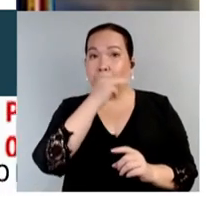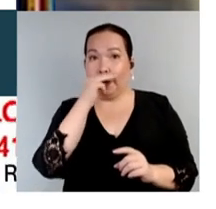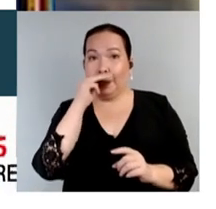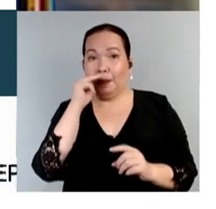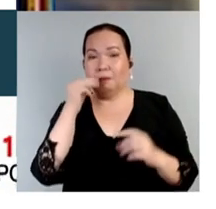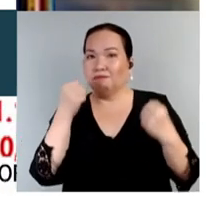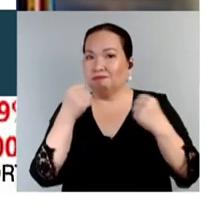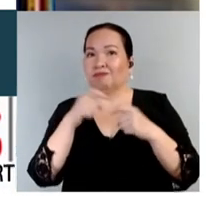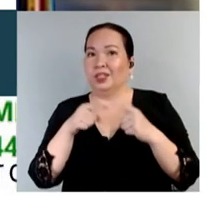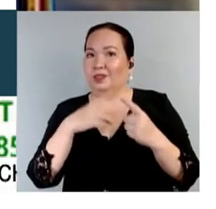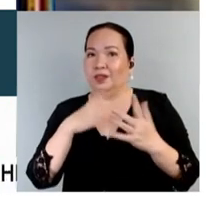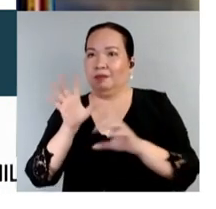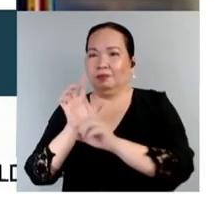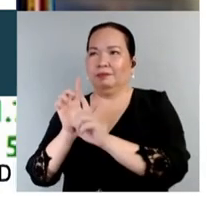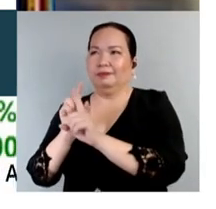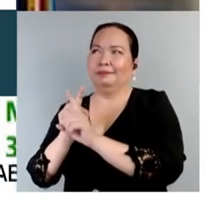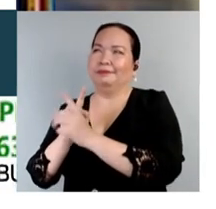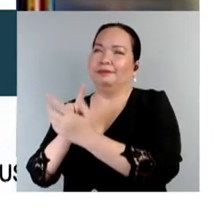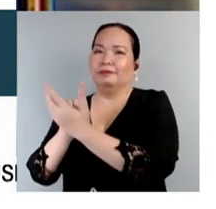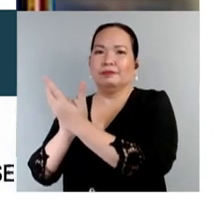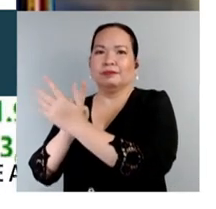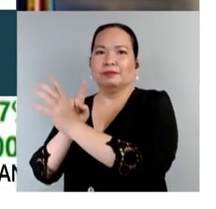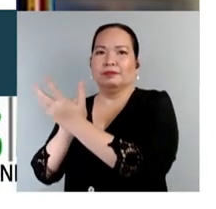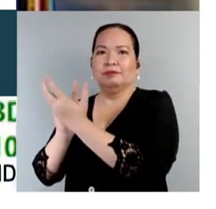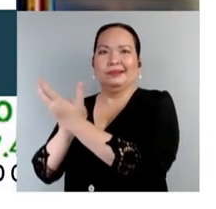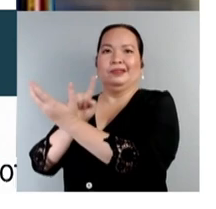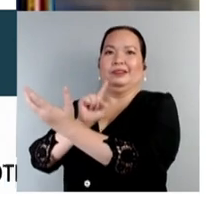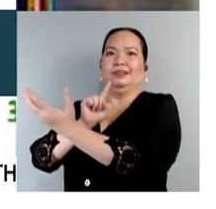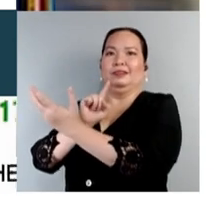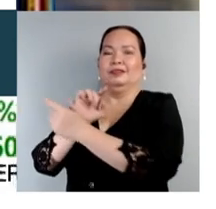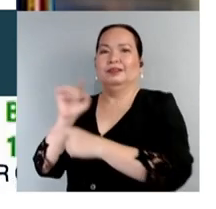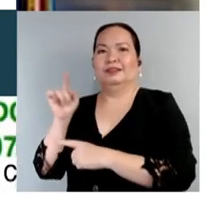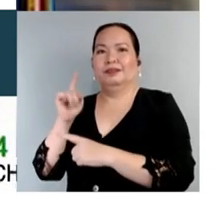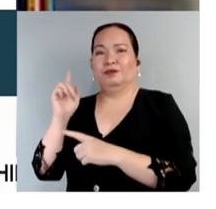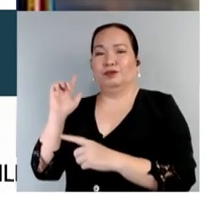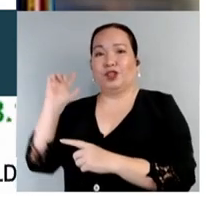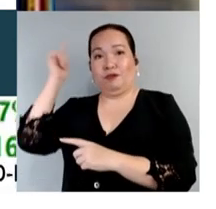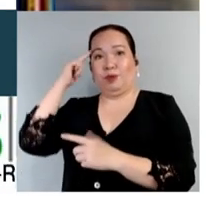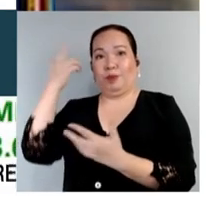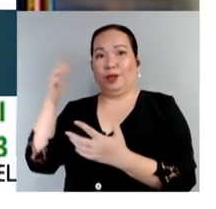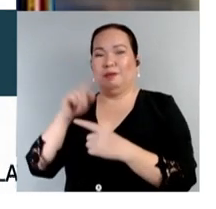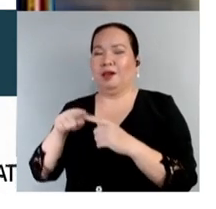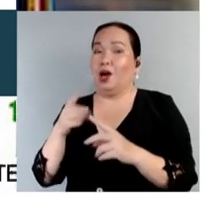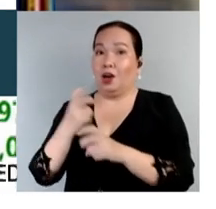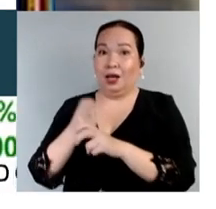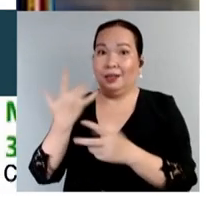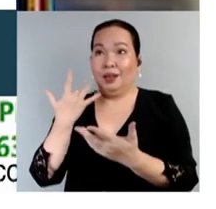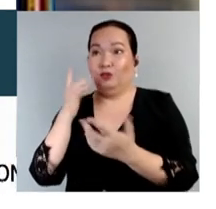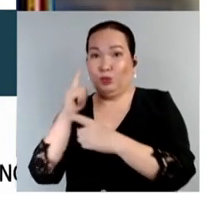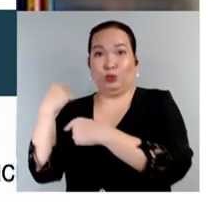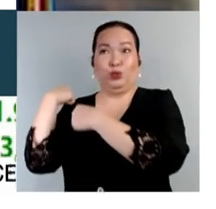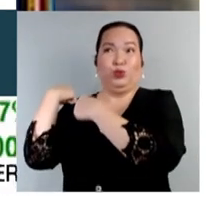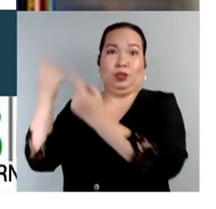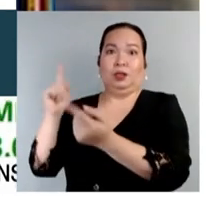which is quite difficult to do, because he's always been identified with the administration from day one.